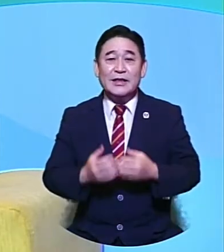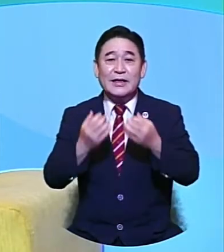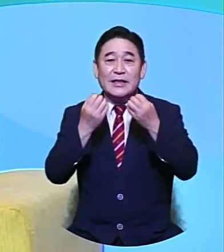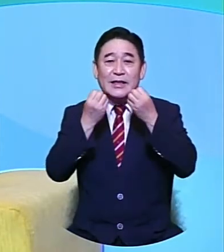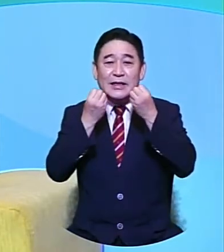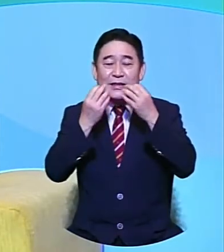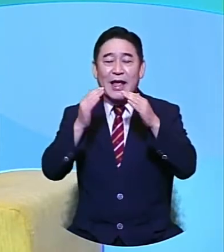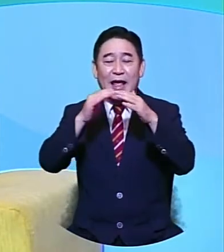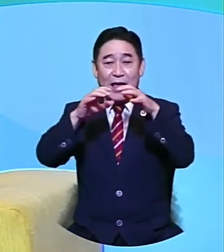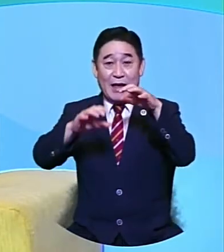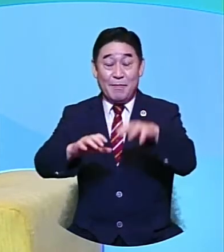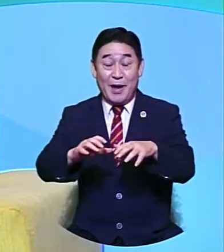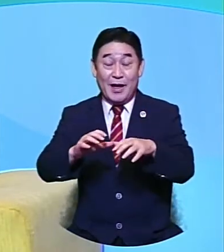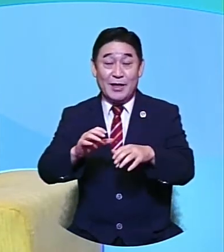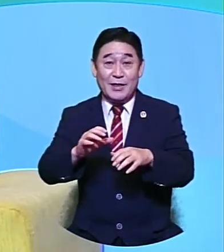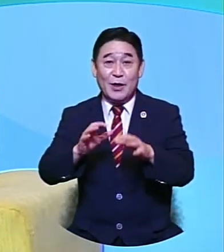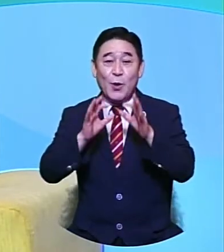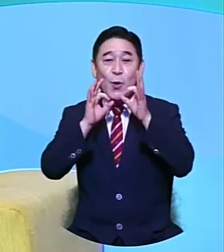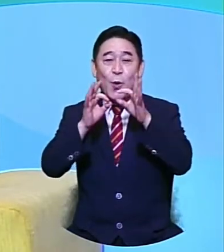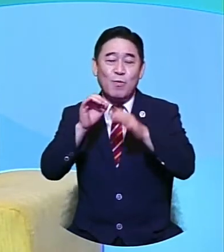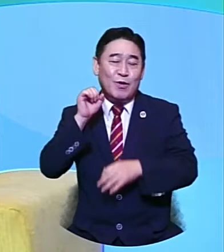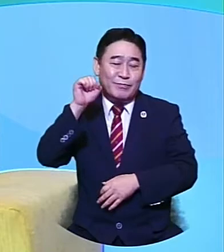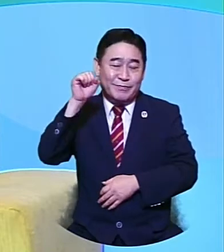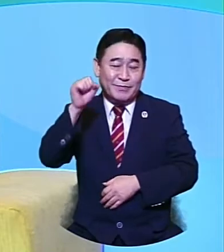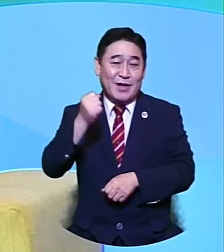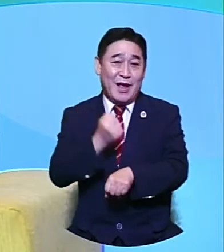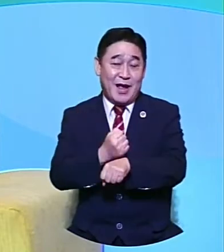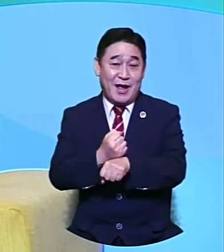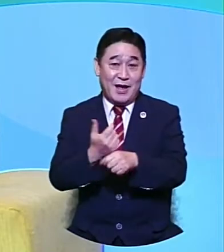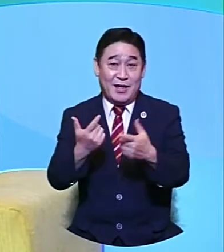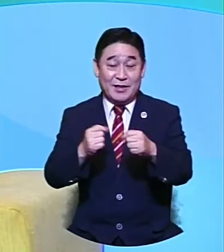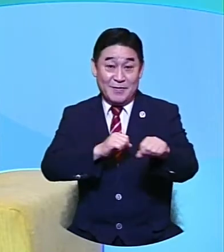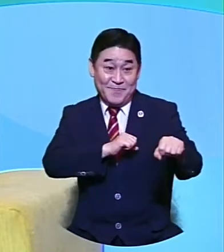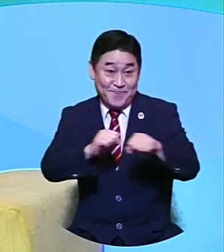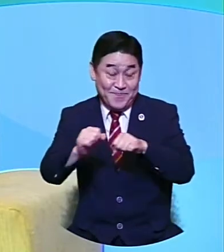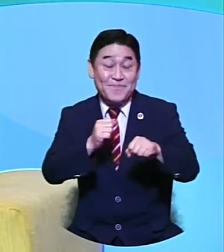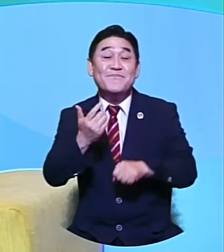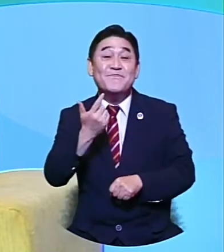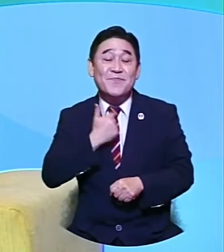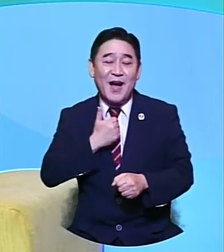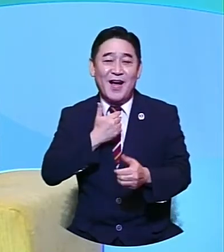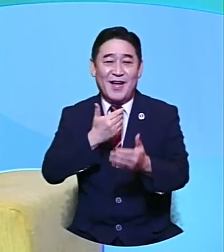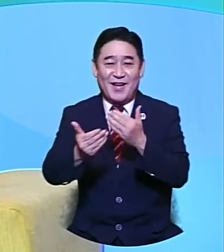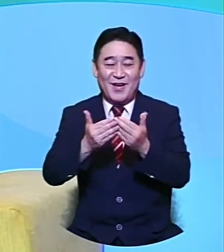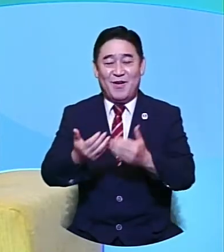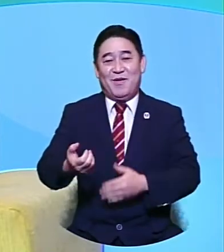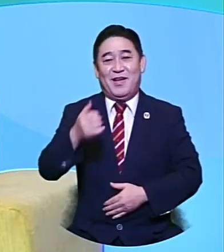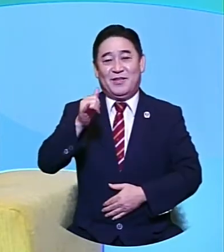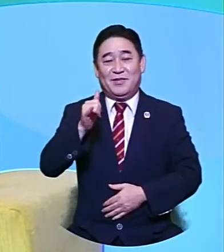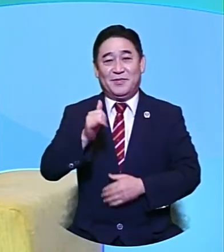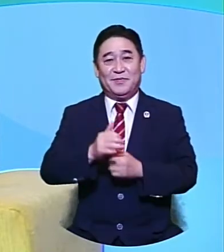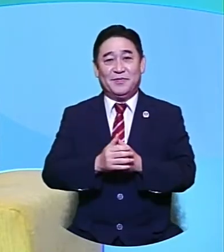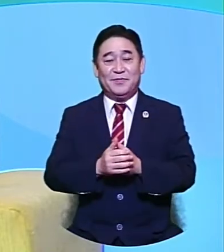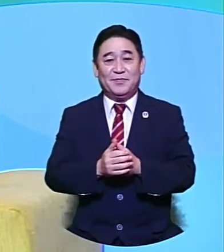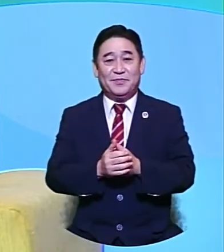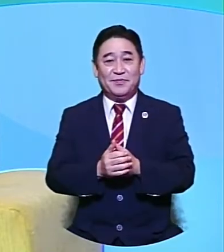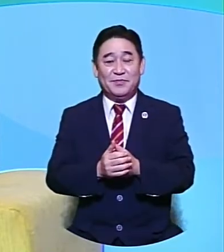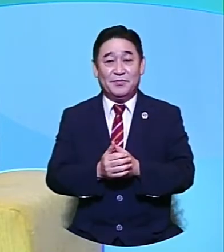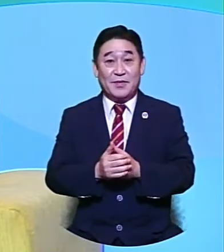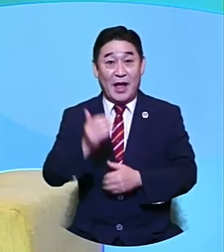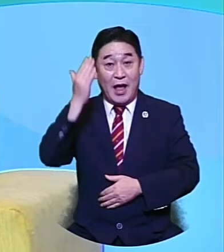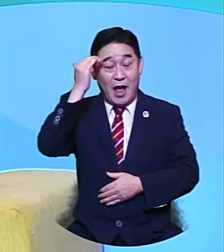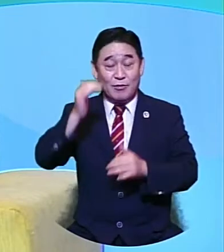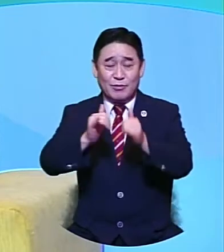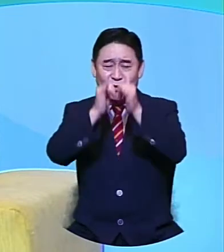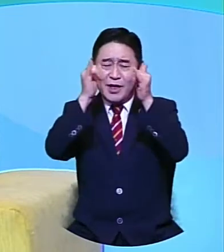the New Village movement. And we were before agricultural society,